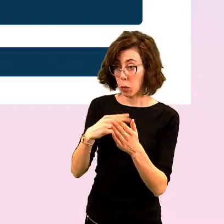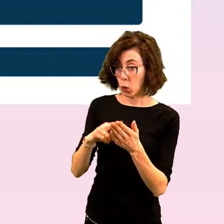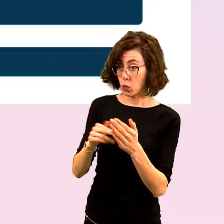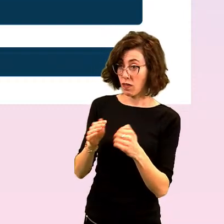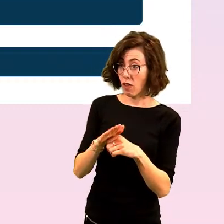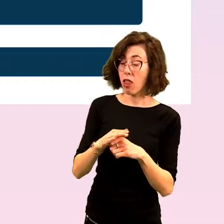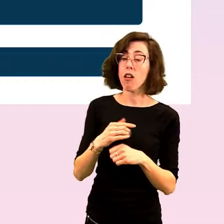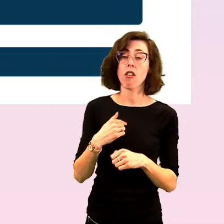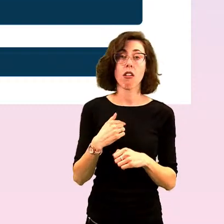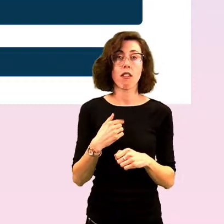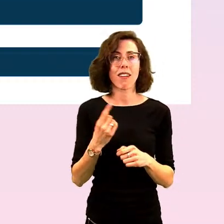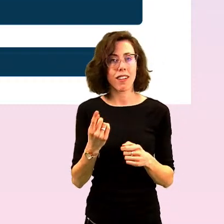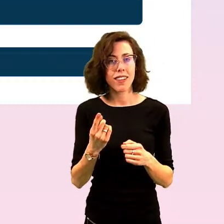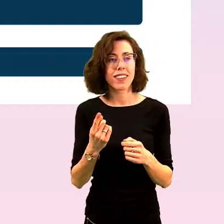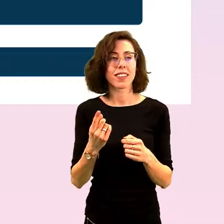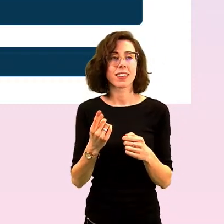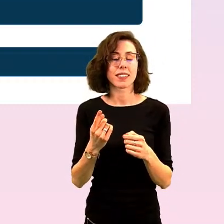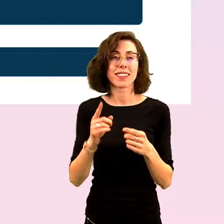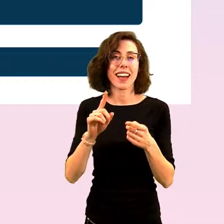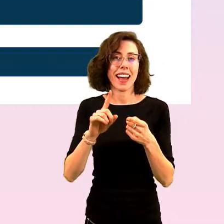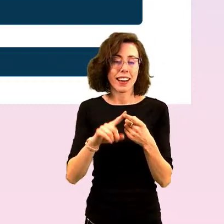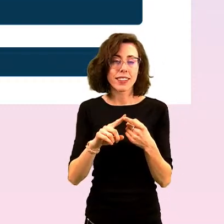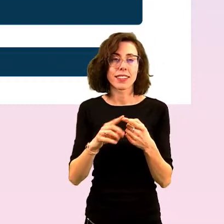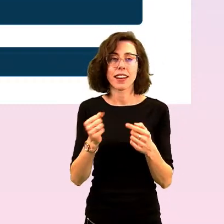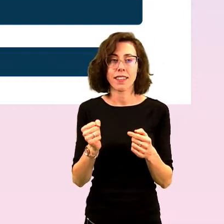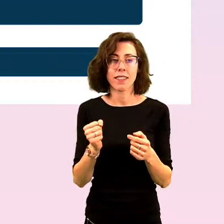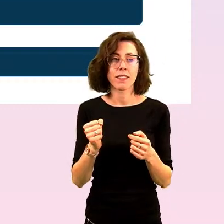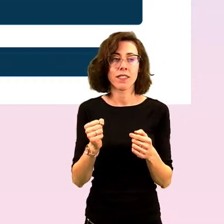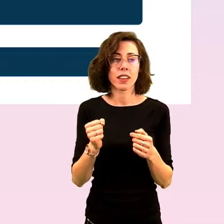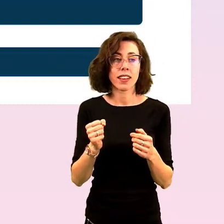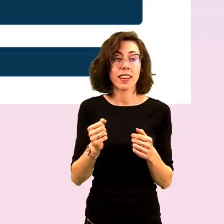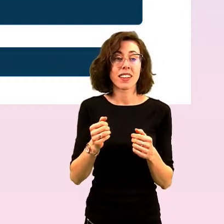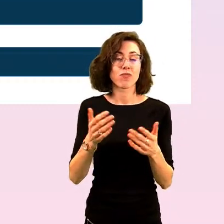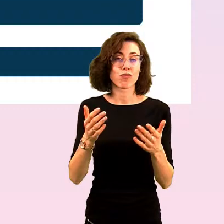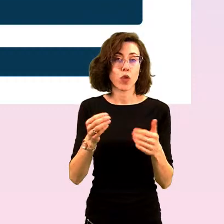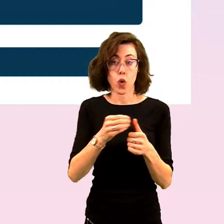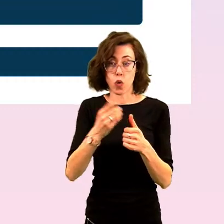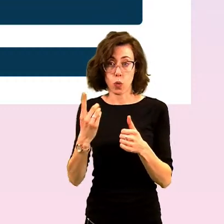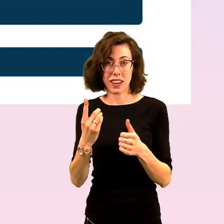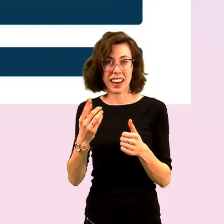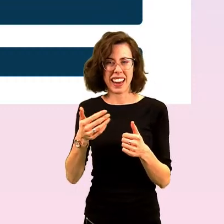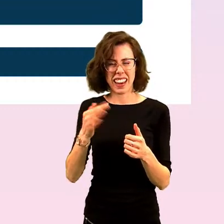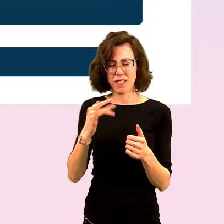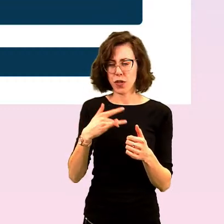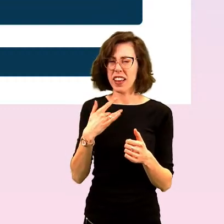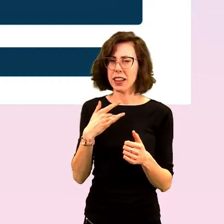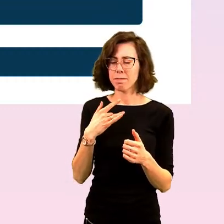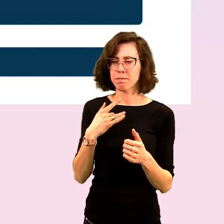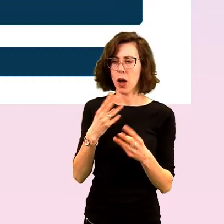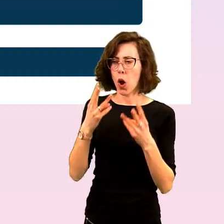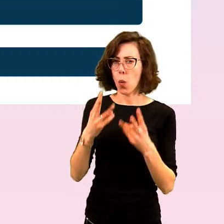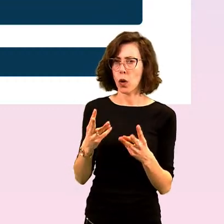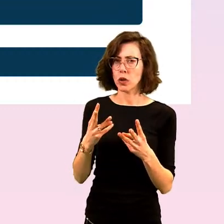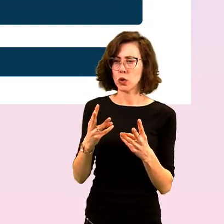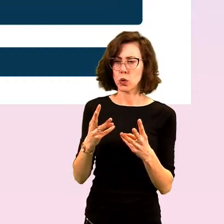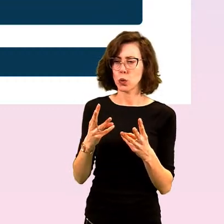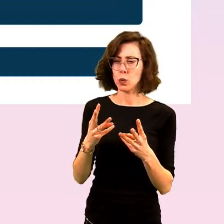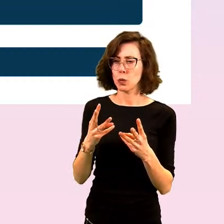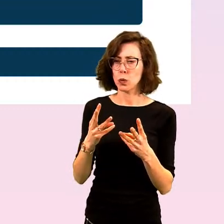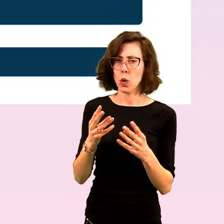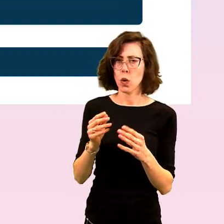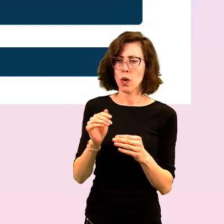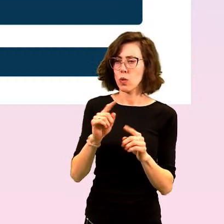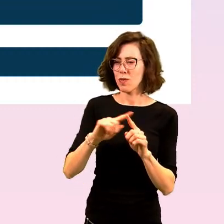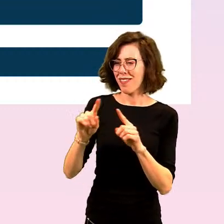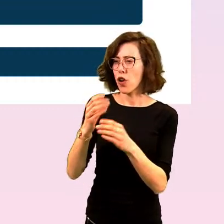separately, we finally have EURES, so that if you think that you want to go abroad to work, well, we are networked with all